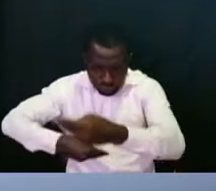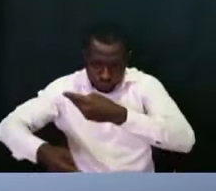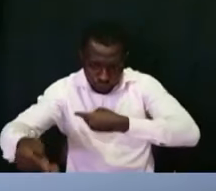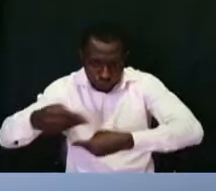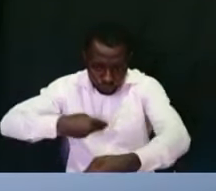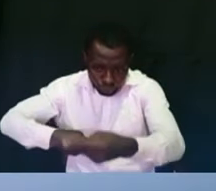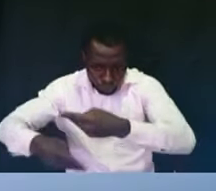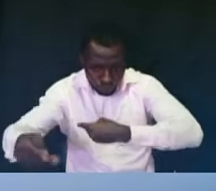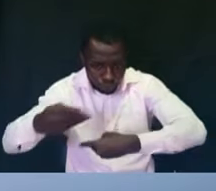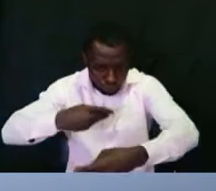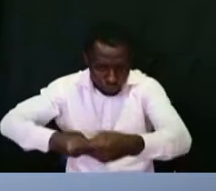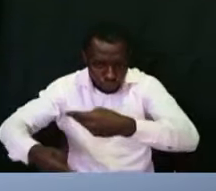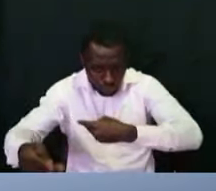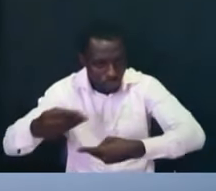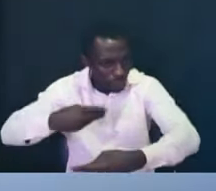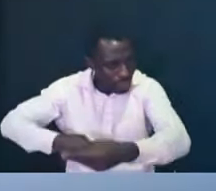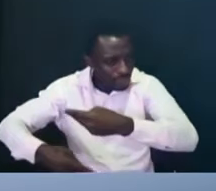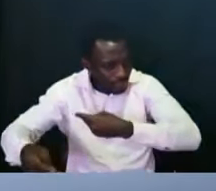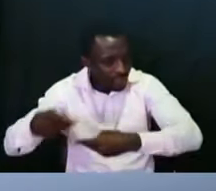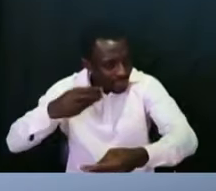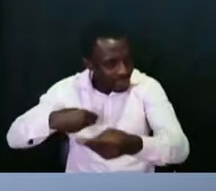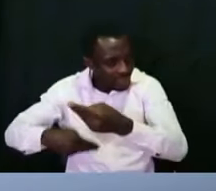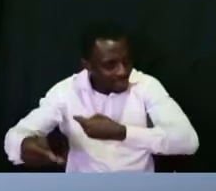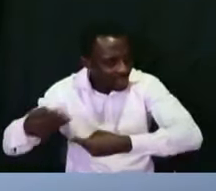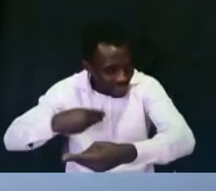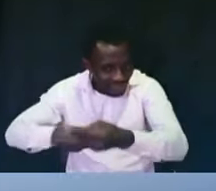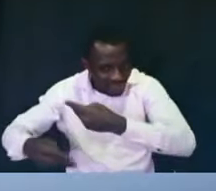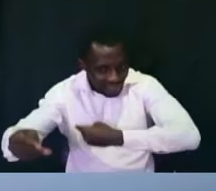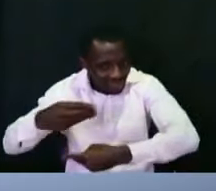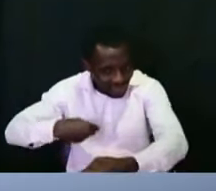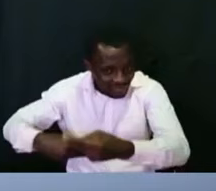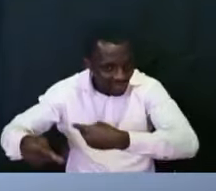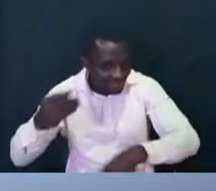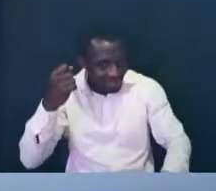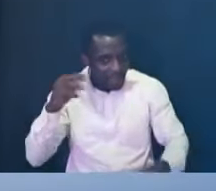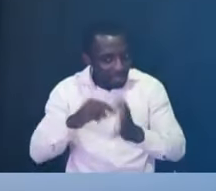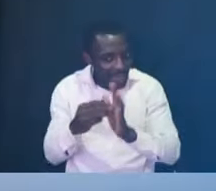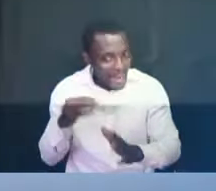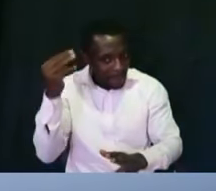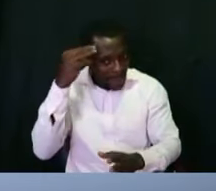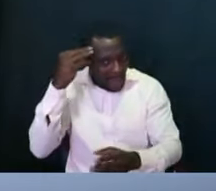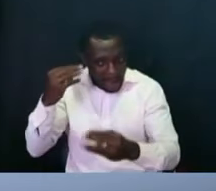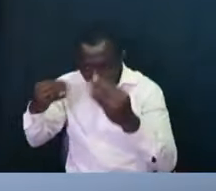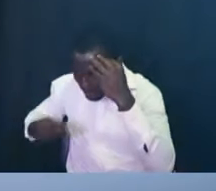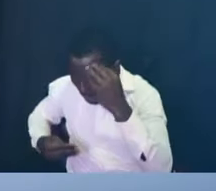reasoning with the congregation, what that means is that there is a mental engagement.